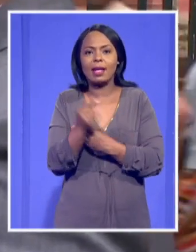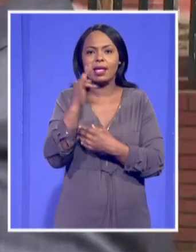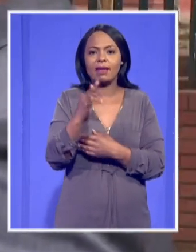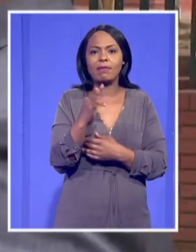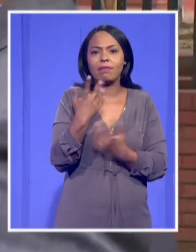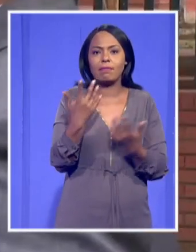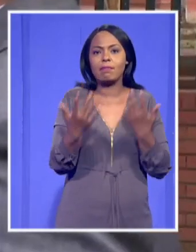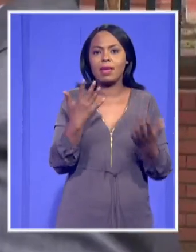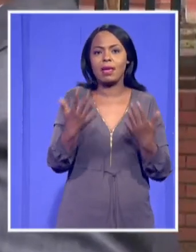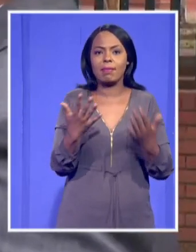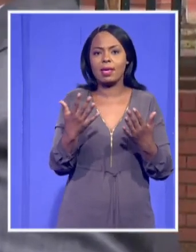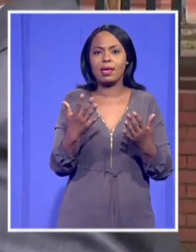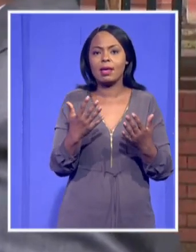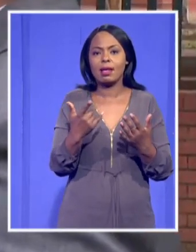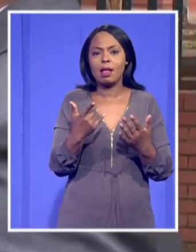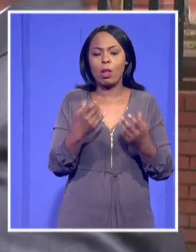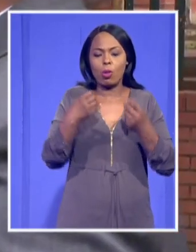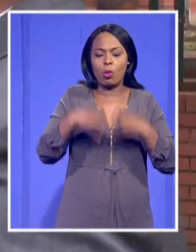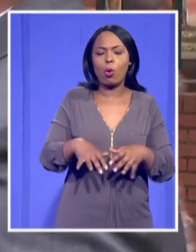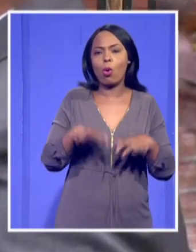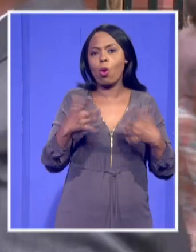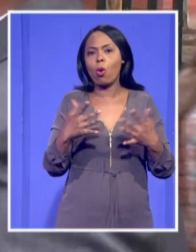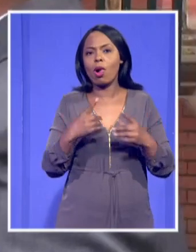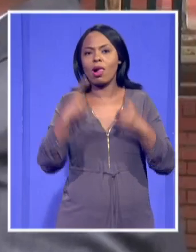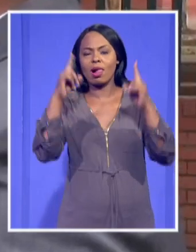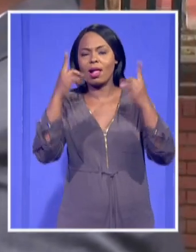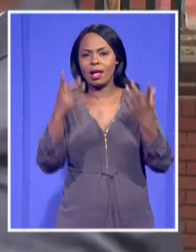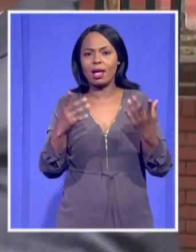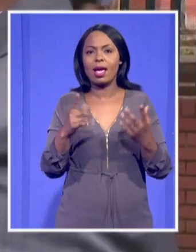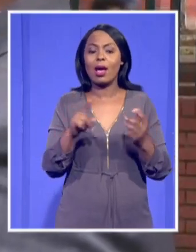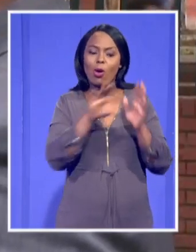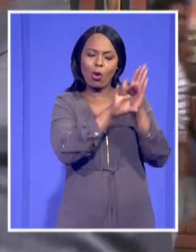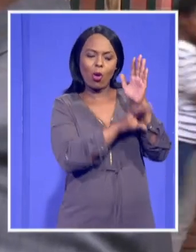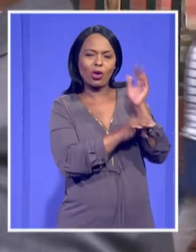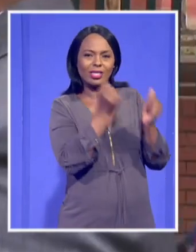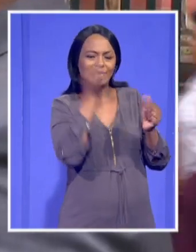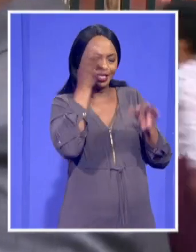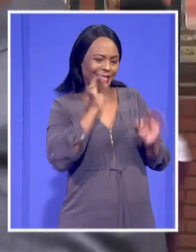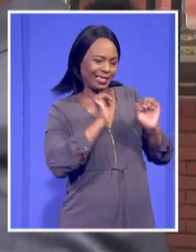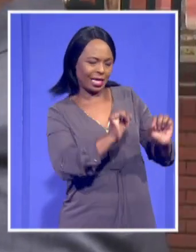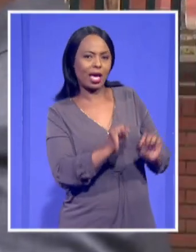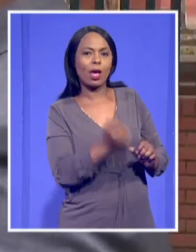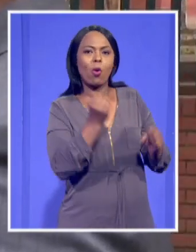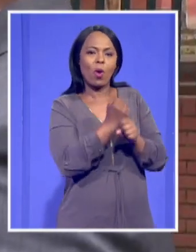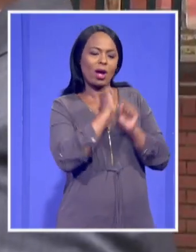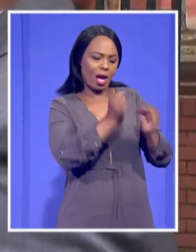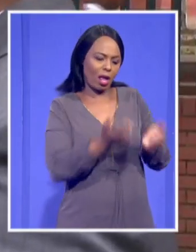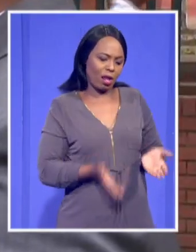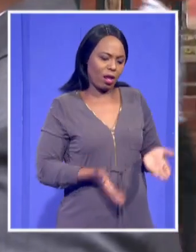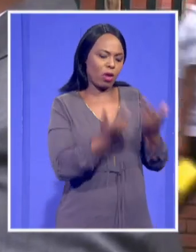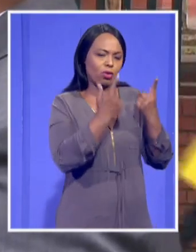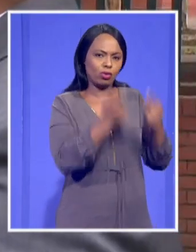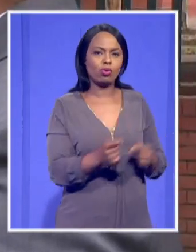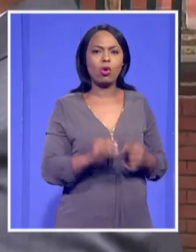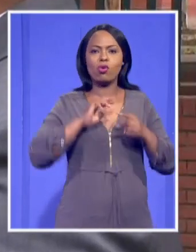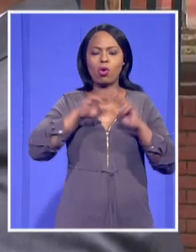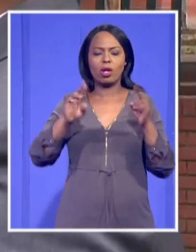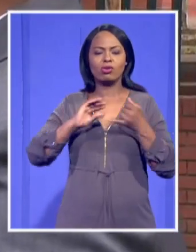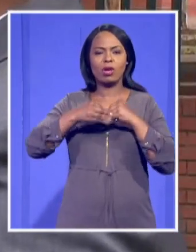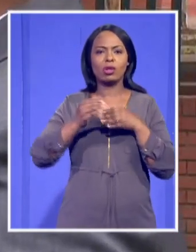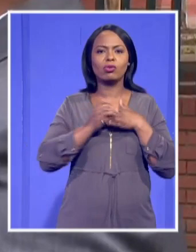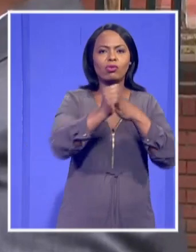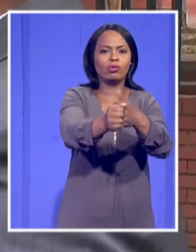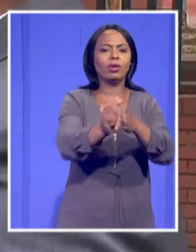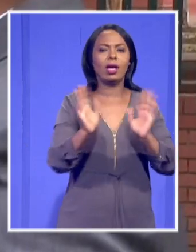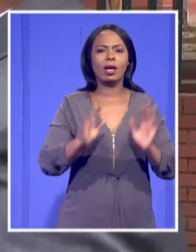know. So I think let's leave the court, the constitutional court, to do its work and not try to lead it. Let's allow it to